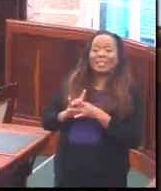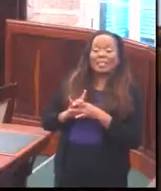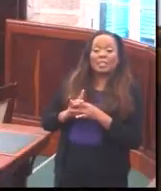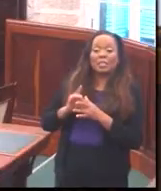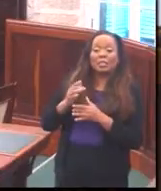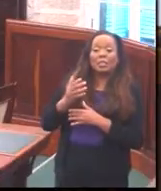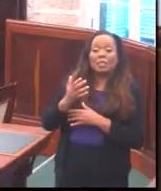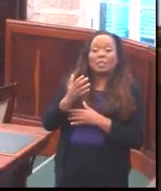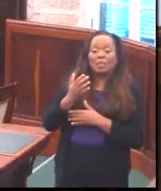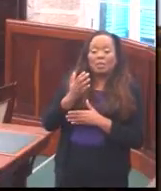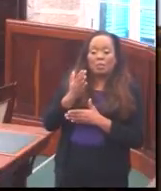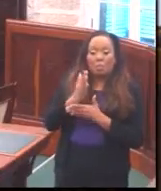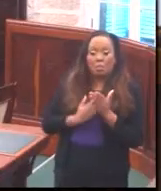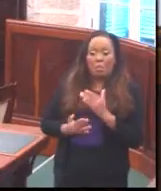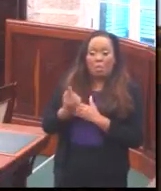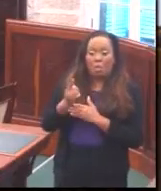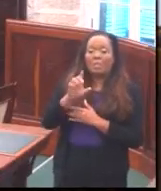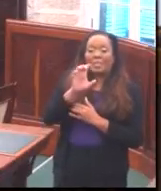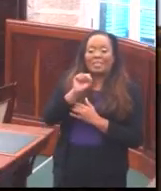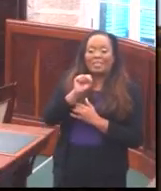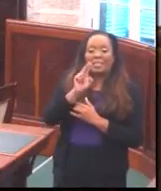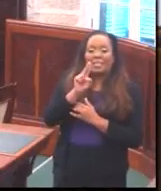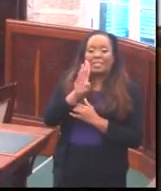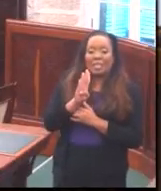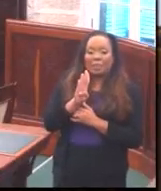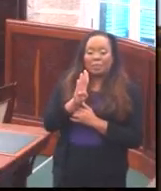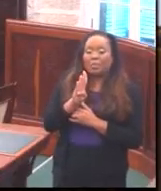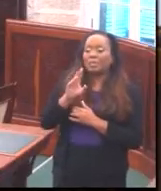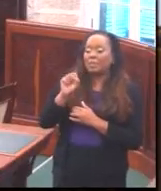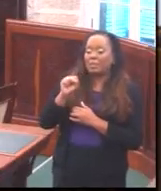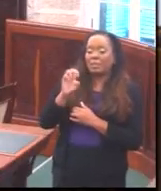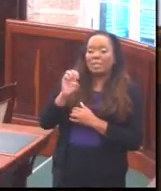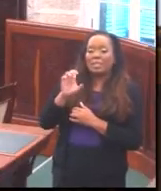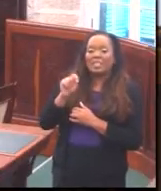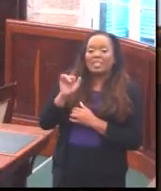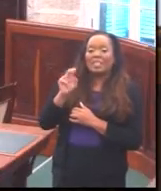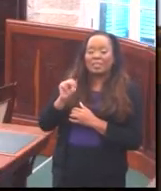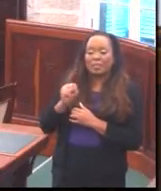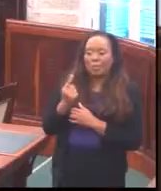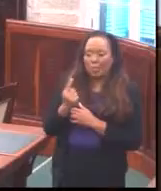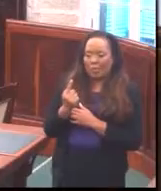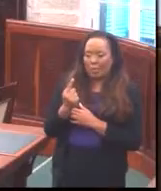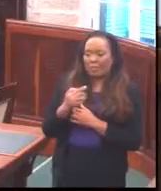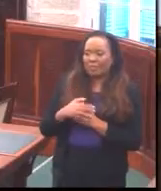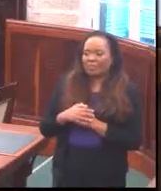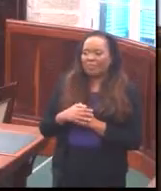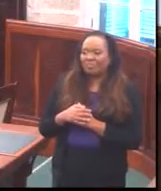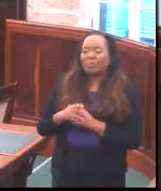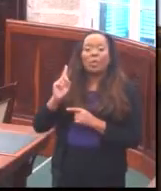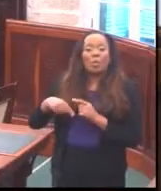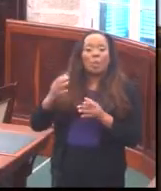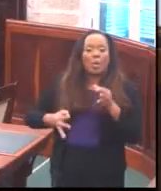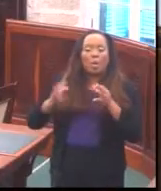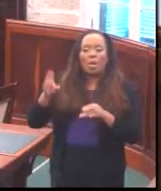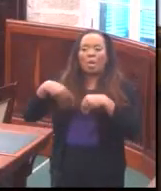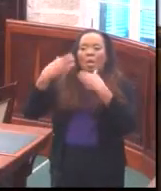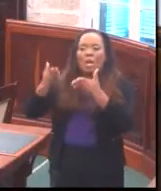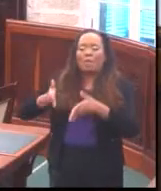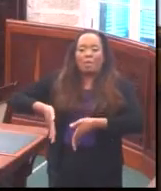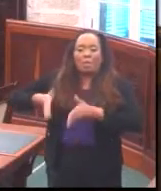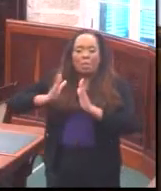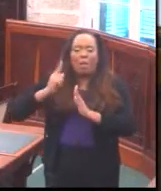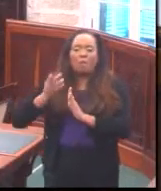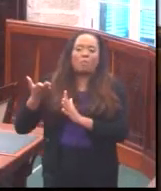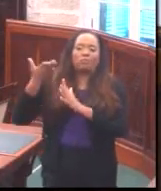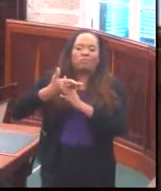subsection 1 was about. And subsection 1 is about a duty to report to the court after the court has issued a warrant permitting the